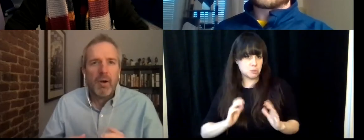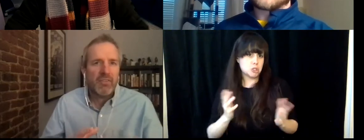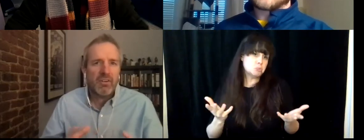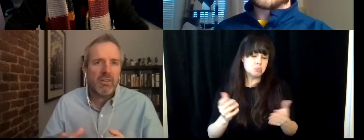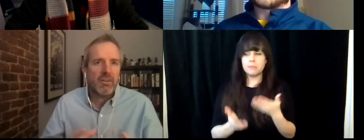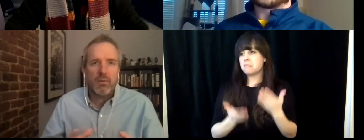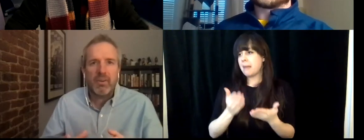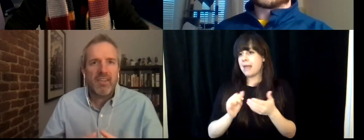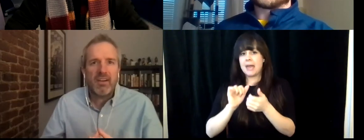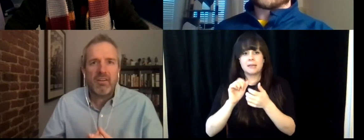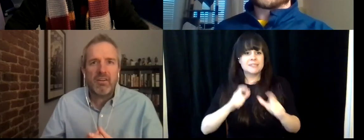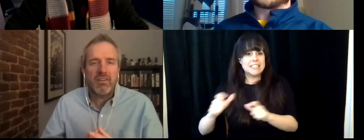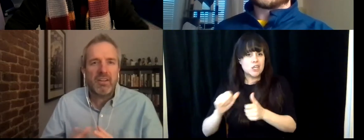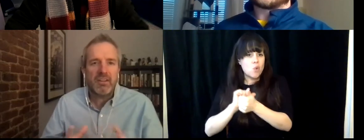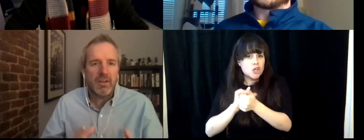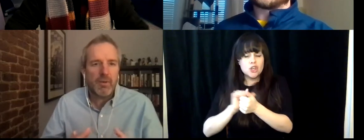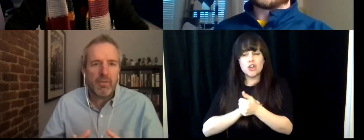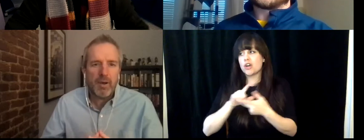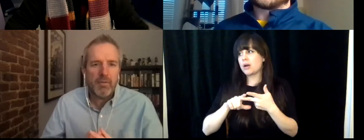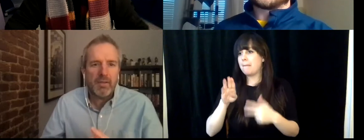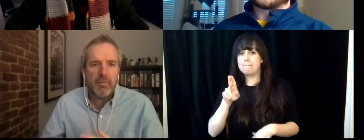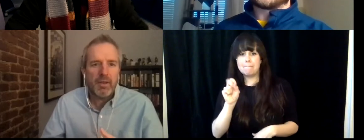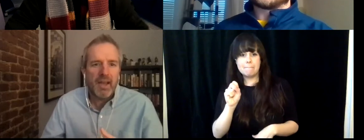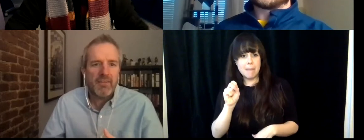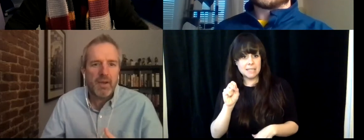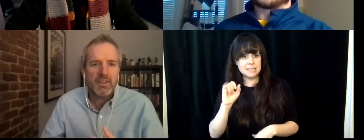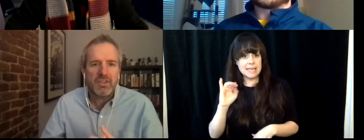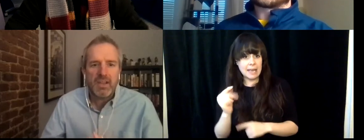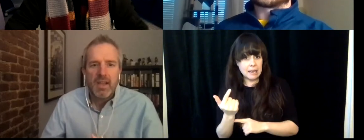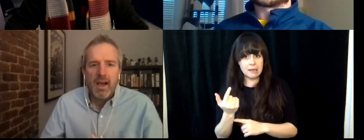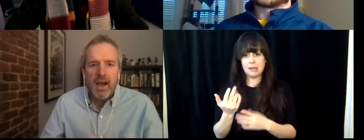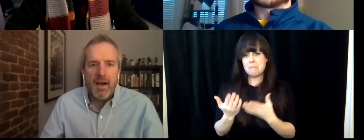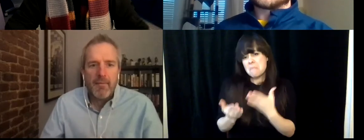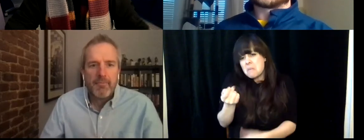a busser or a resetter, you're dealing a little bit with the public, but not as much.